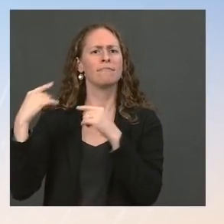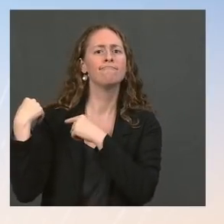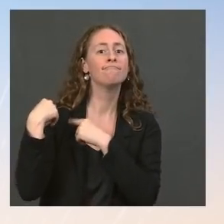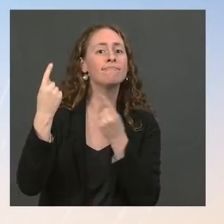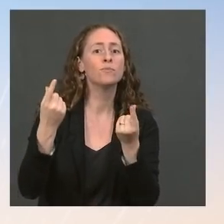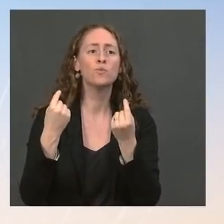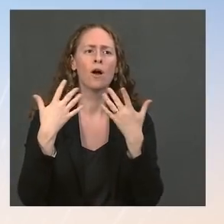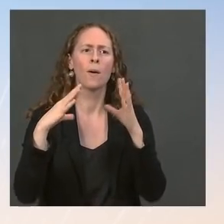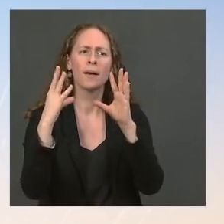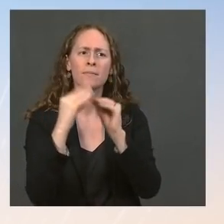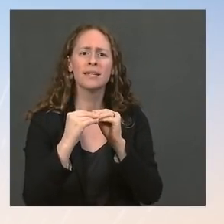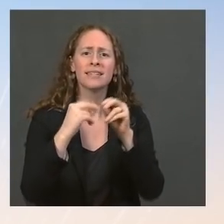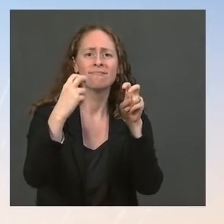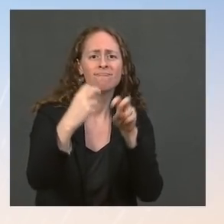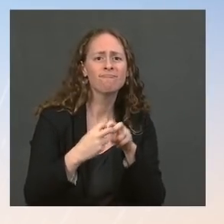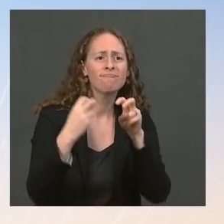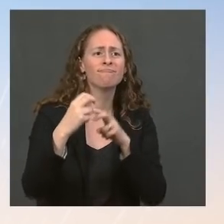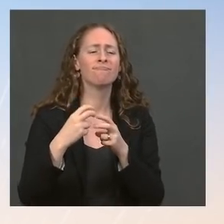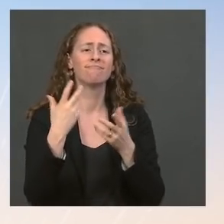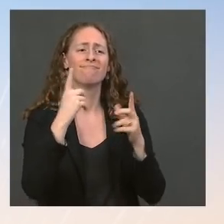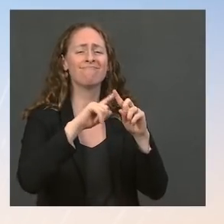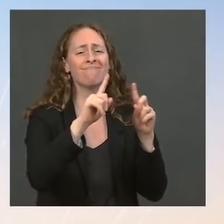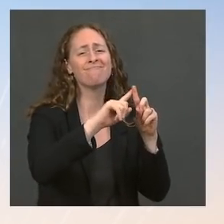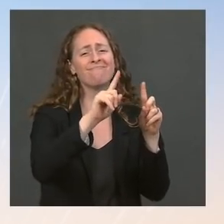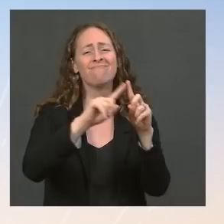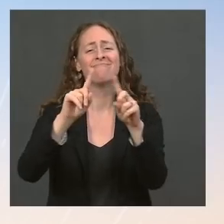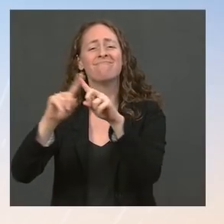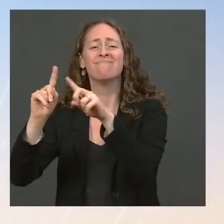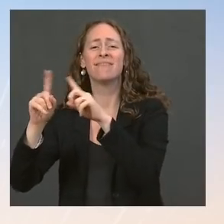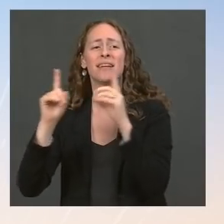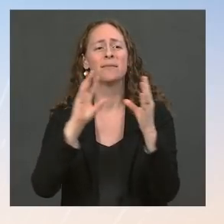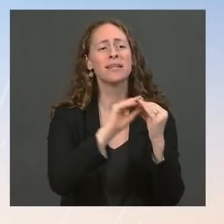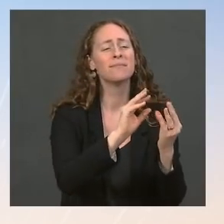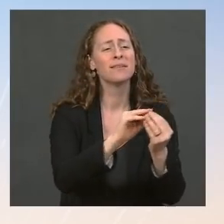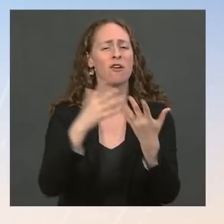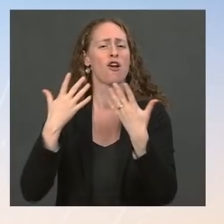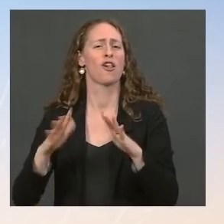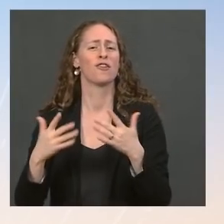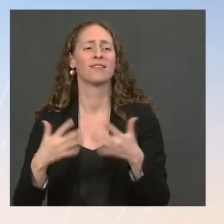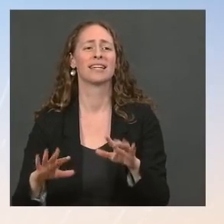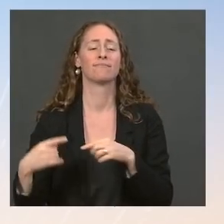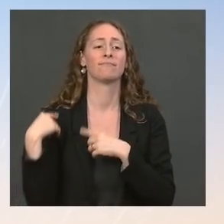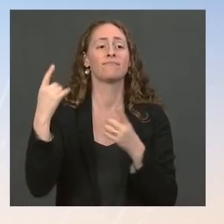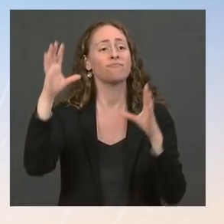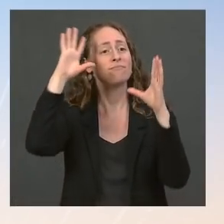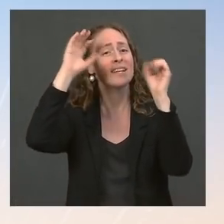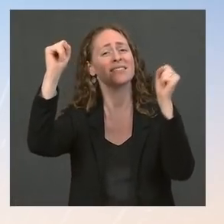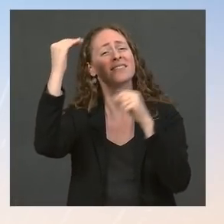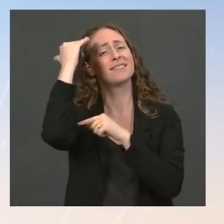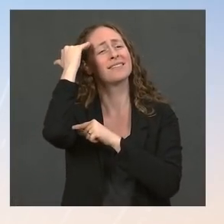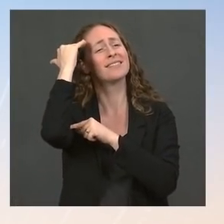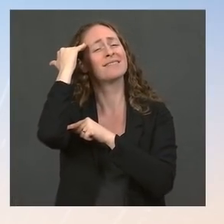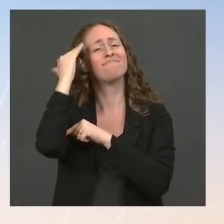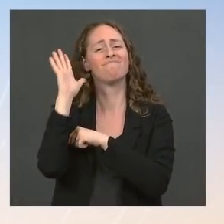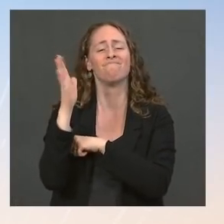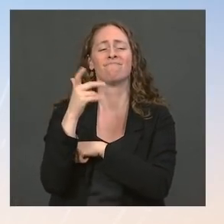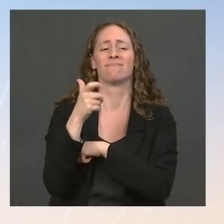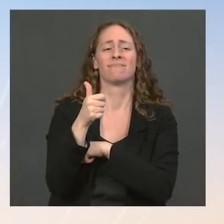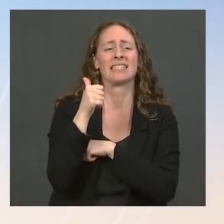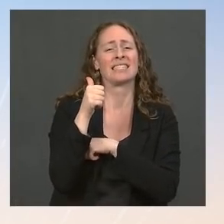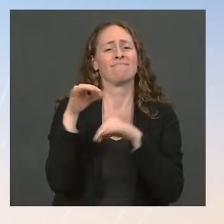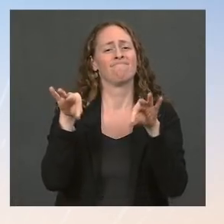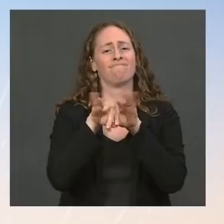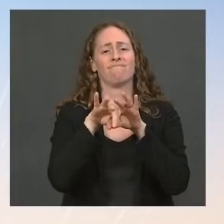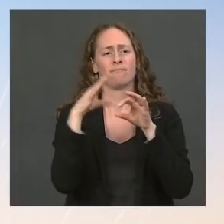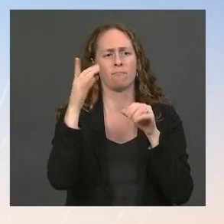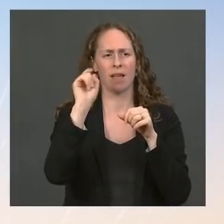a range of different voices. He knows the most constructive role he can play in this moment is working to unify